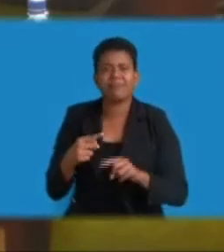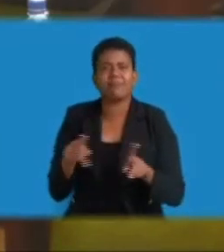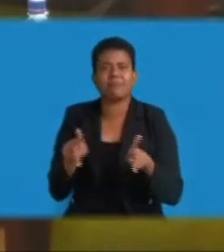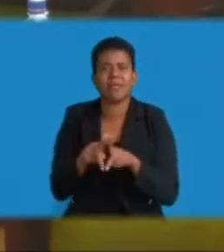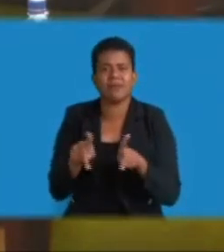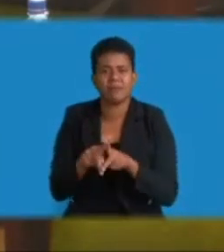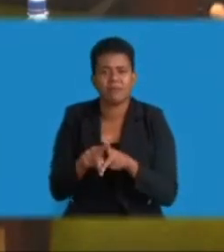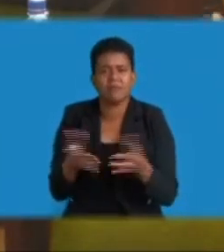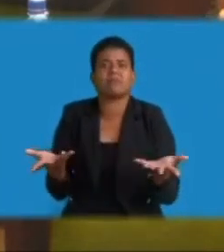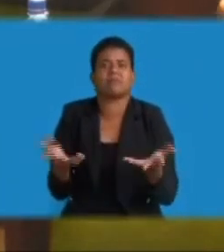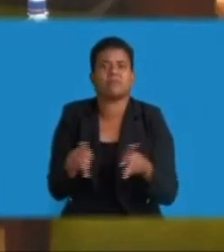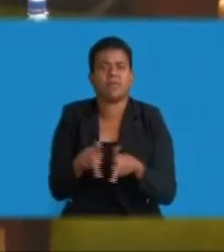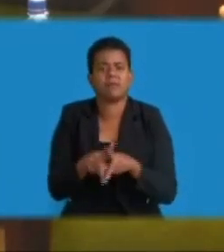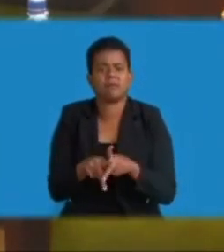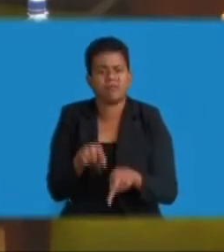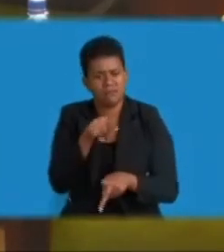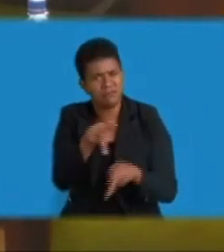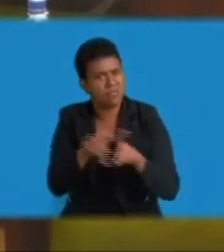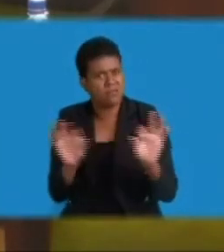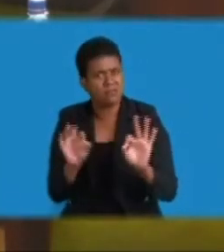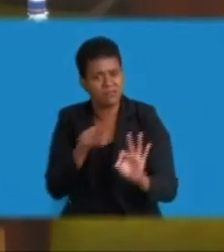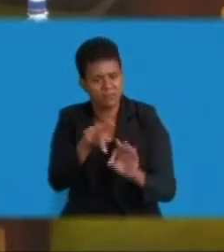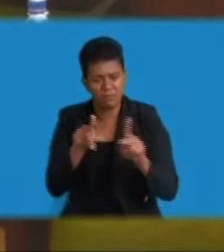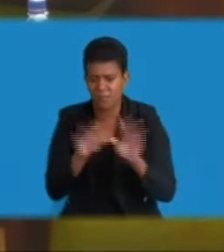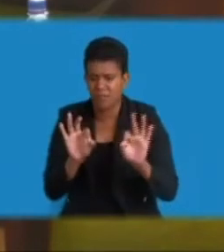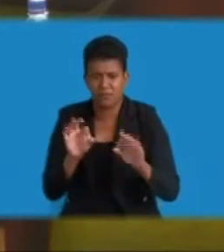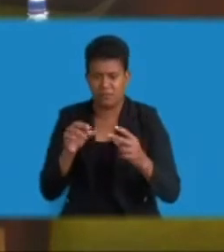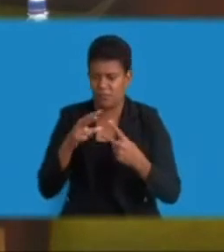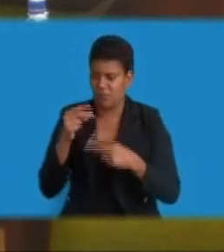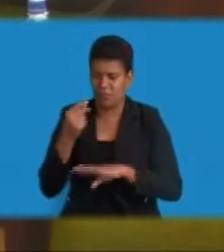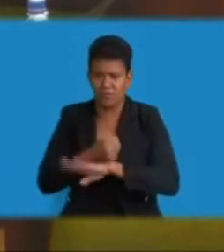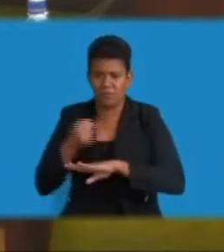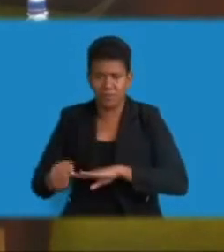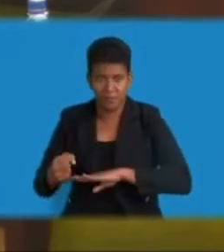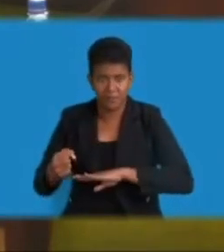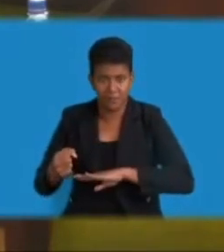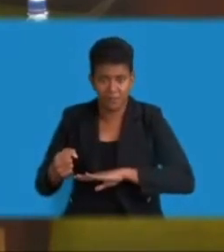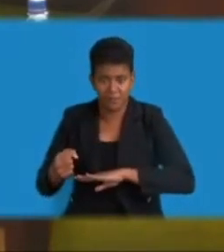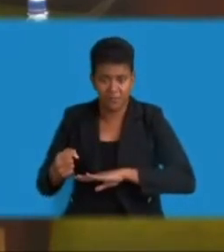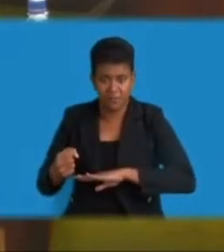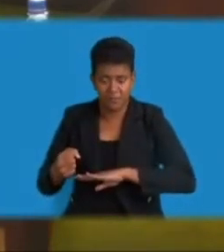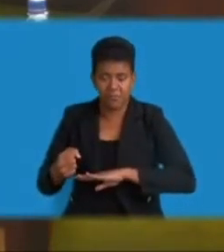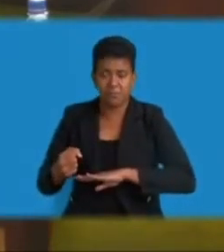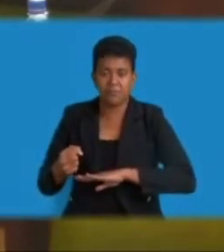partnership? You don't have a partnership with the government. The government is dragging the municipalities by the balls.